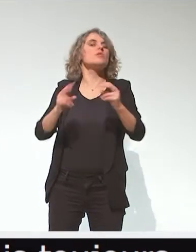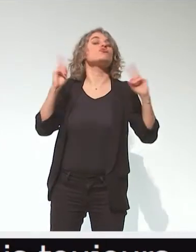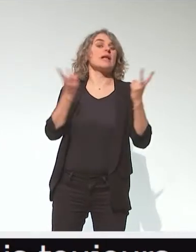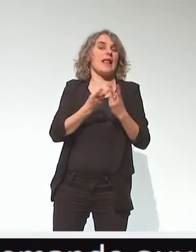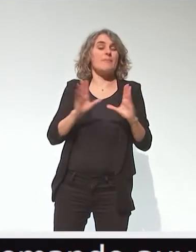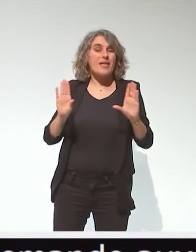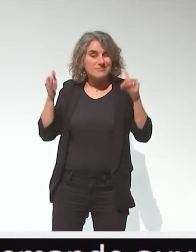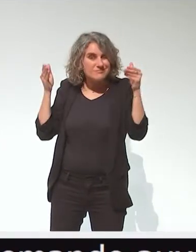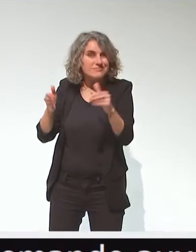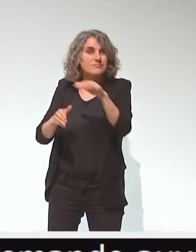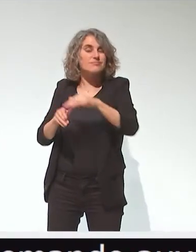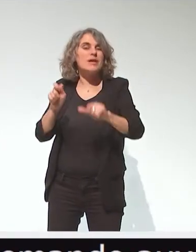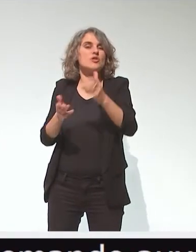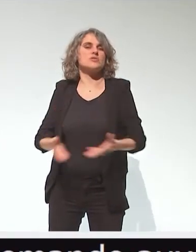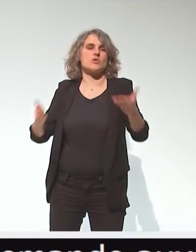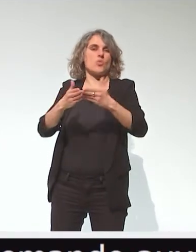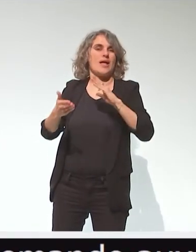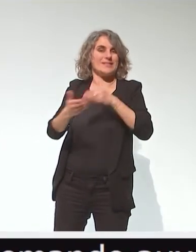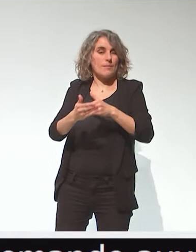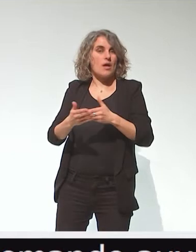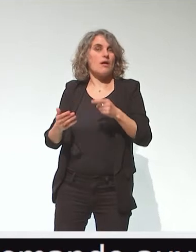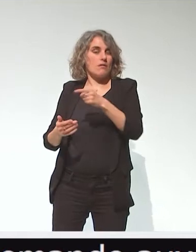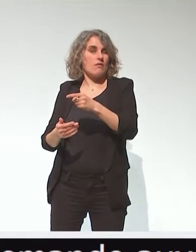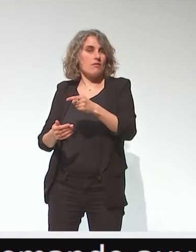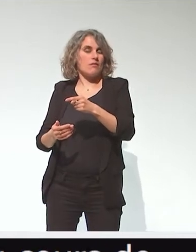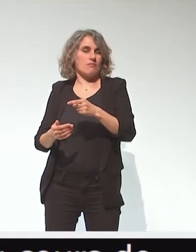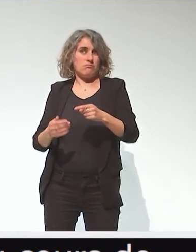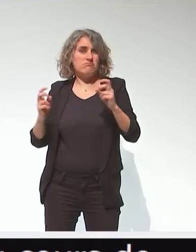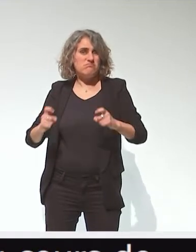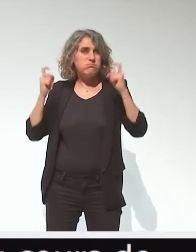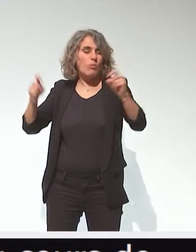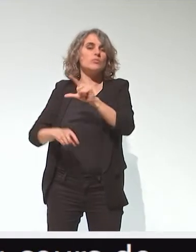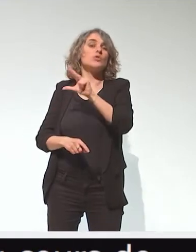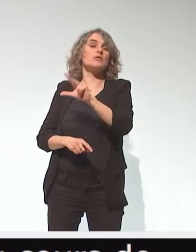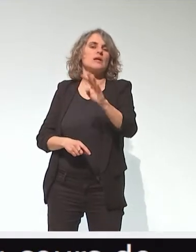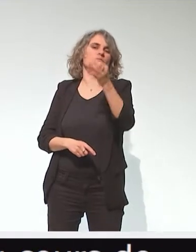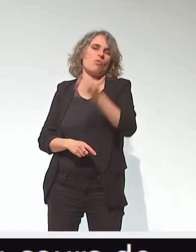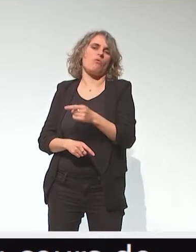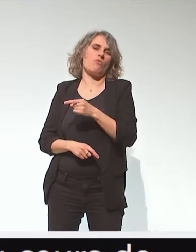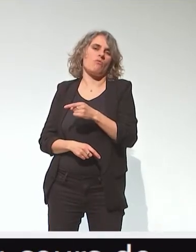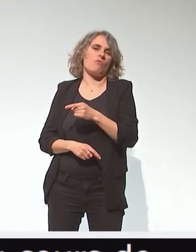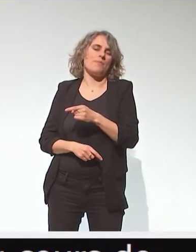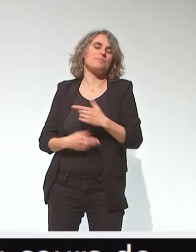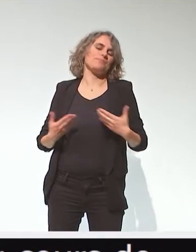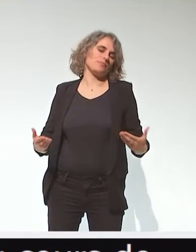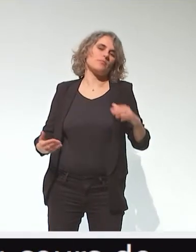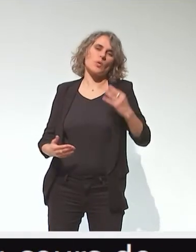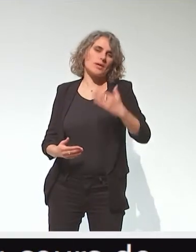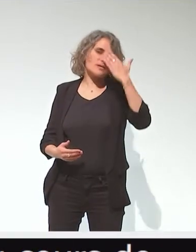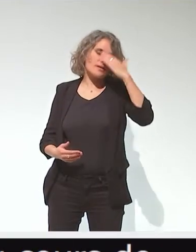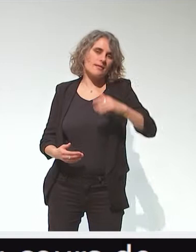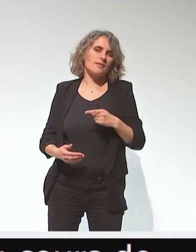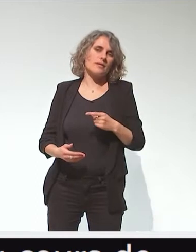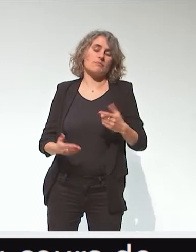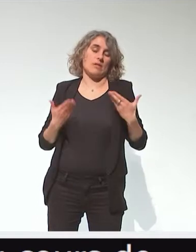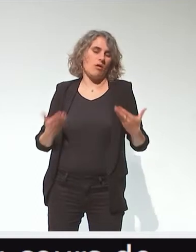in daily activities, it is 34%. We also now know that it's no longer just